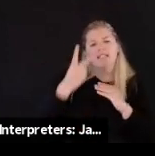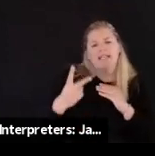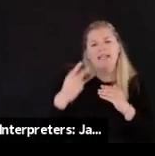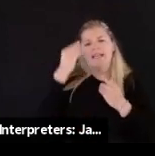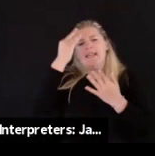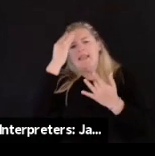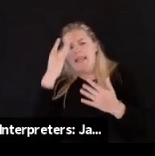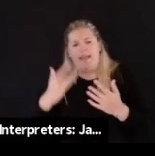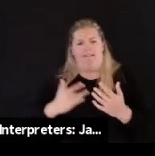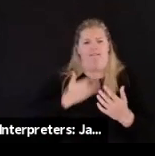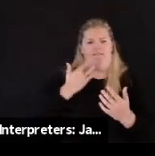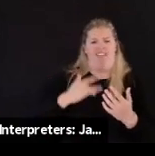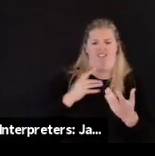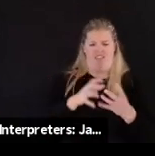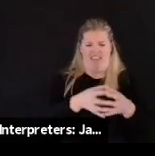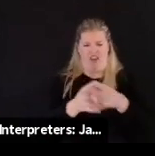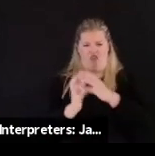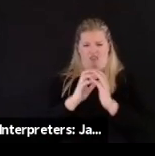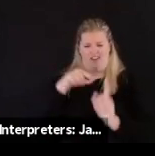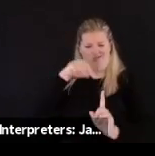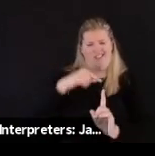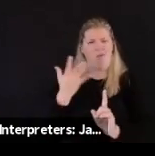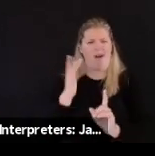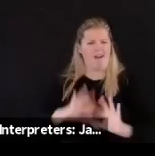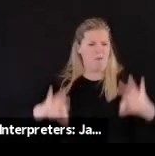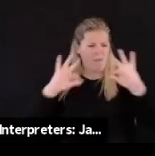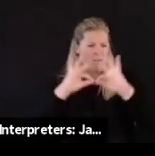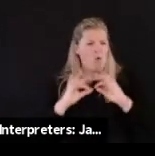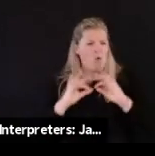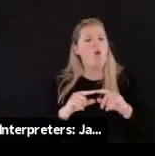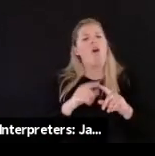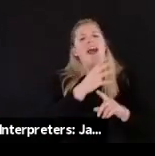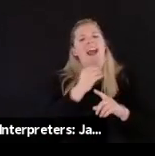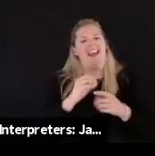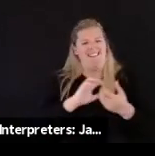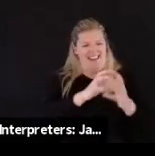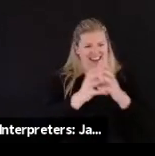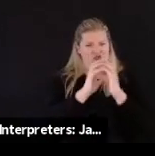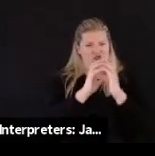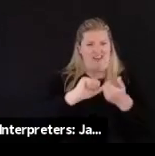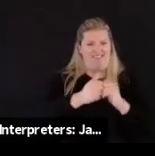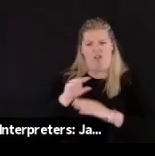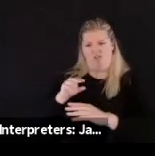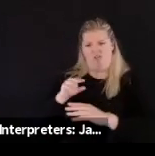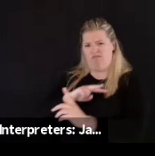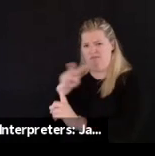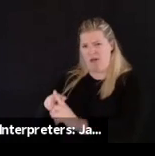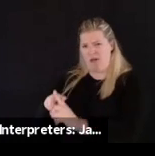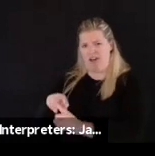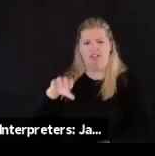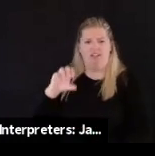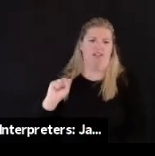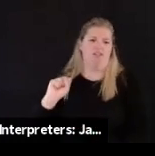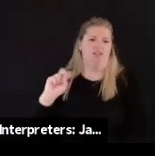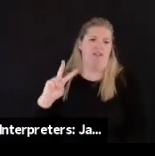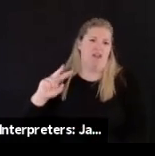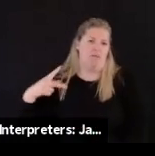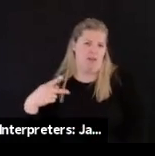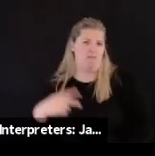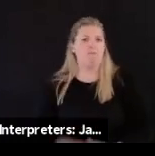feel? Why do intersections matter? And what does this have to do with sexual violence prevention? Okay.